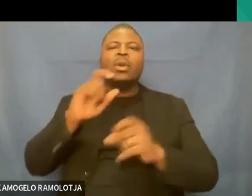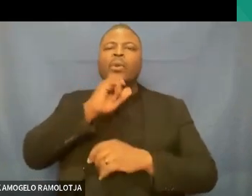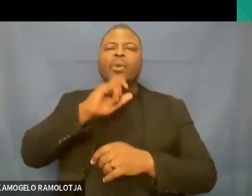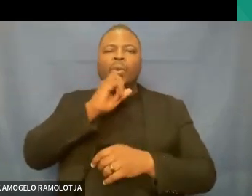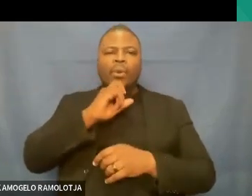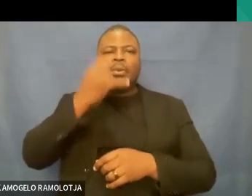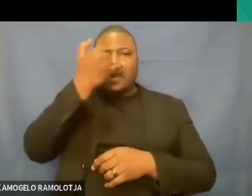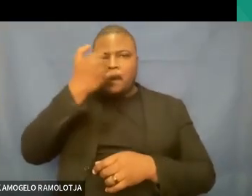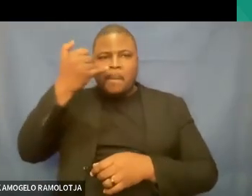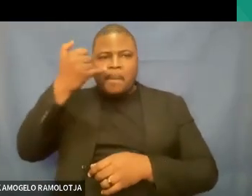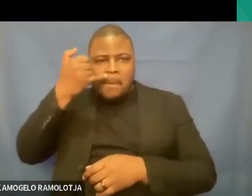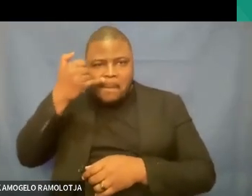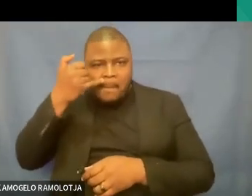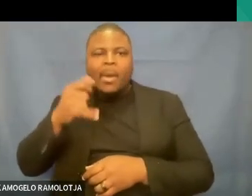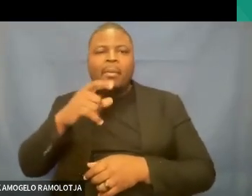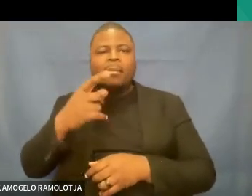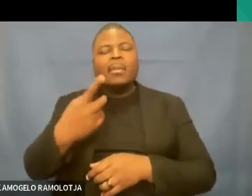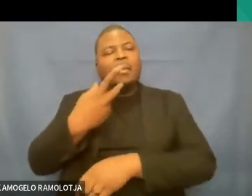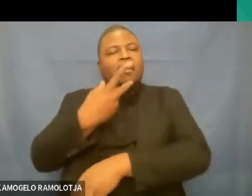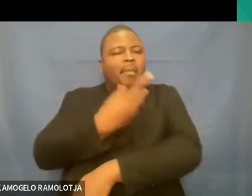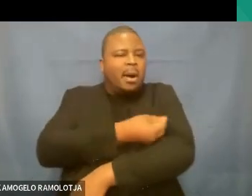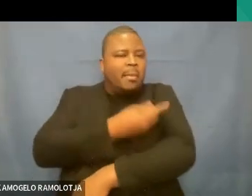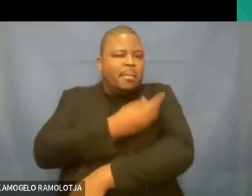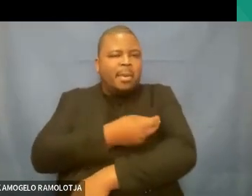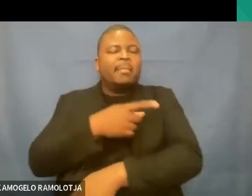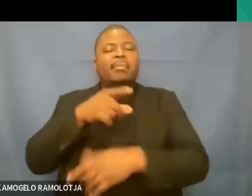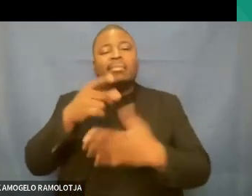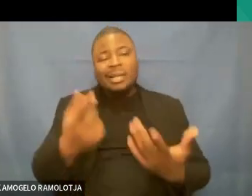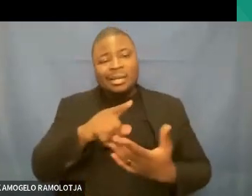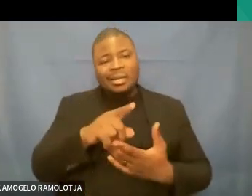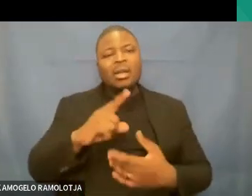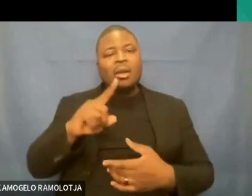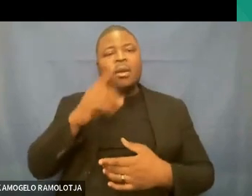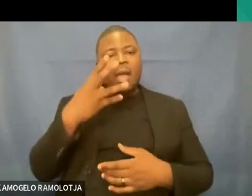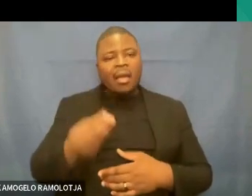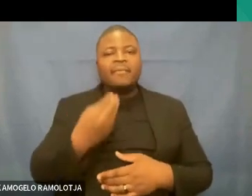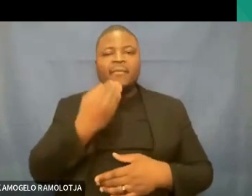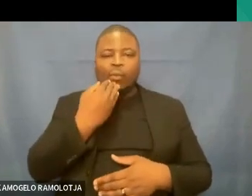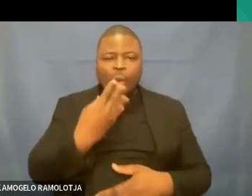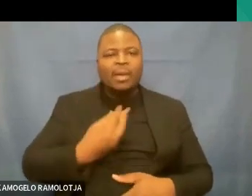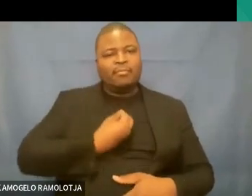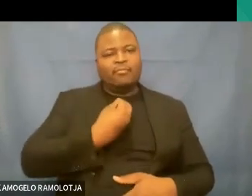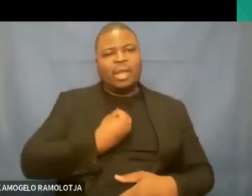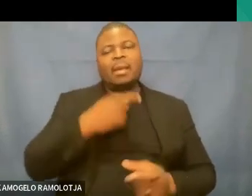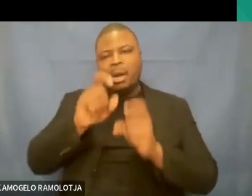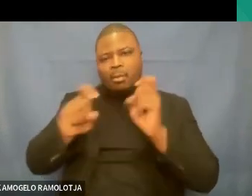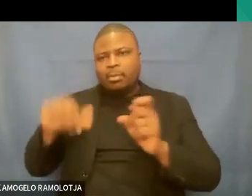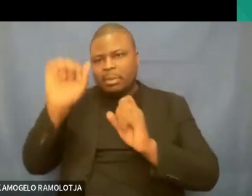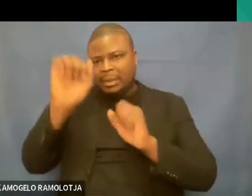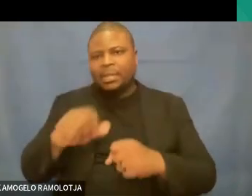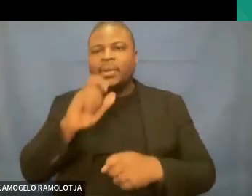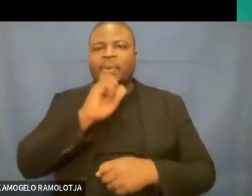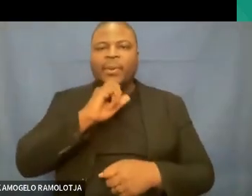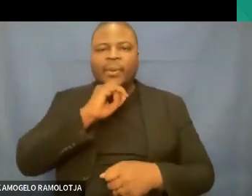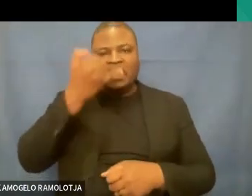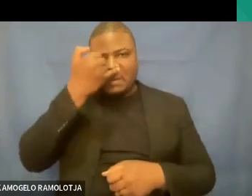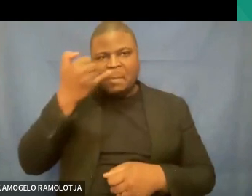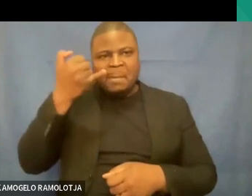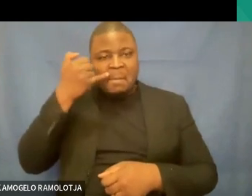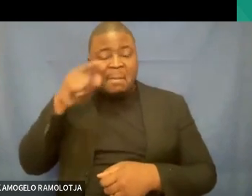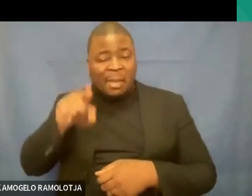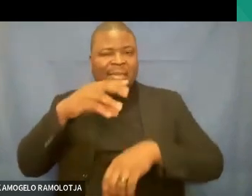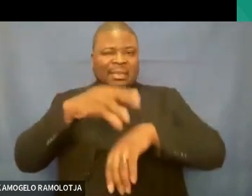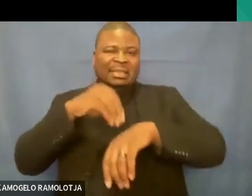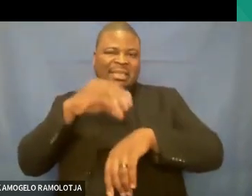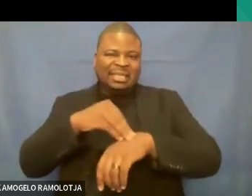people who use drugs program, obviously there's young people as well. And specifically here we're looking at ages 16 to